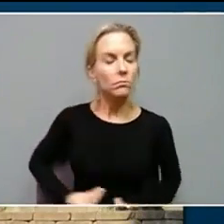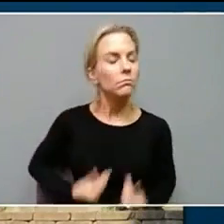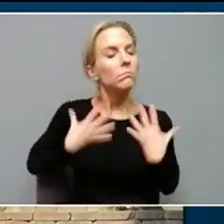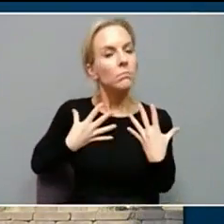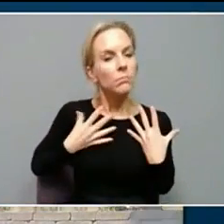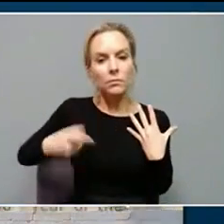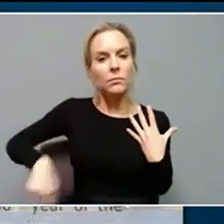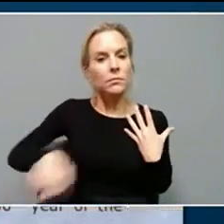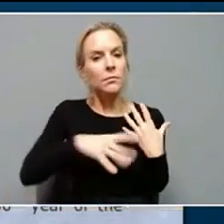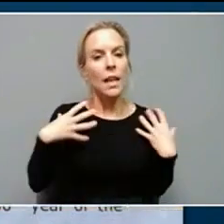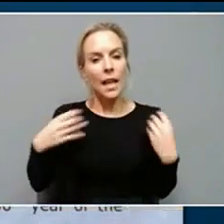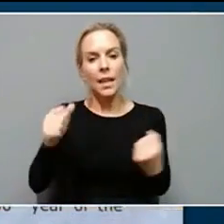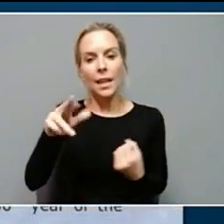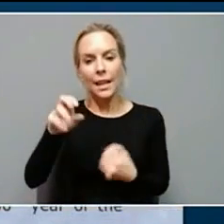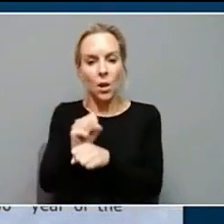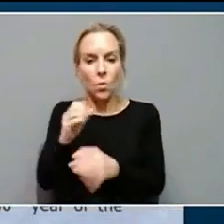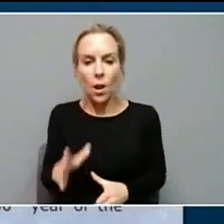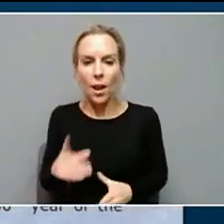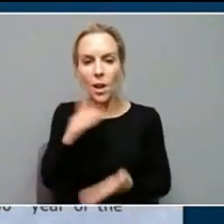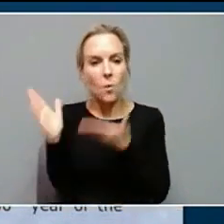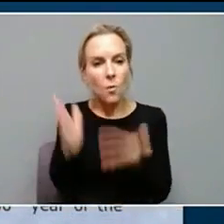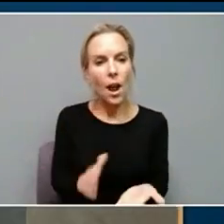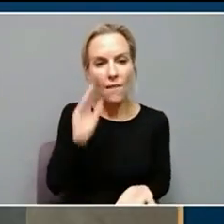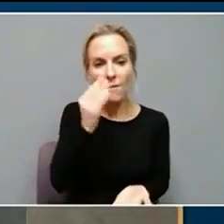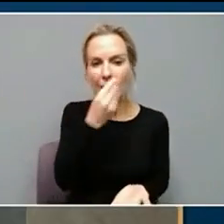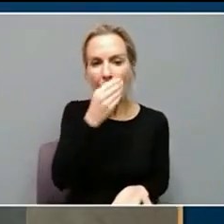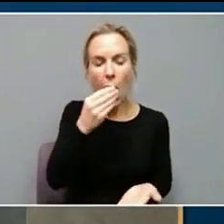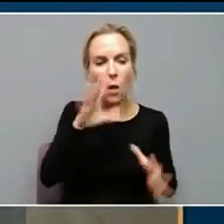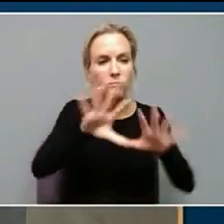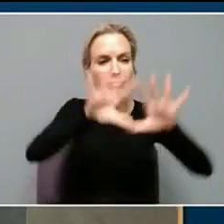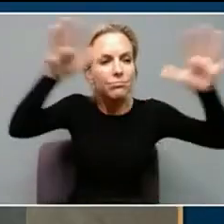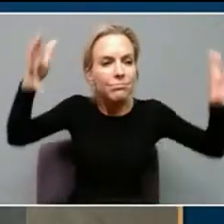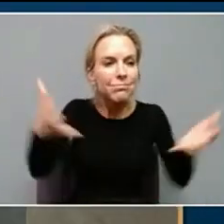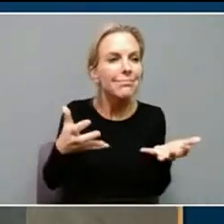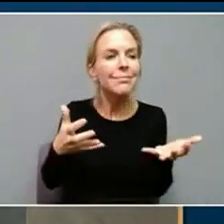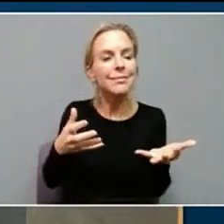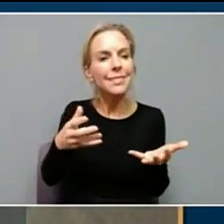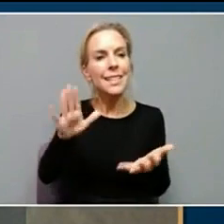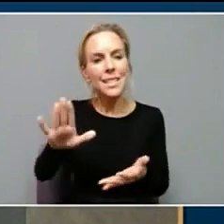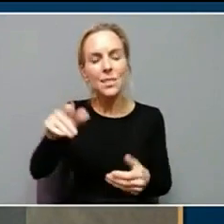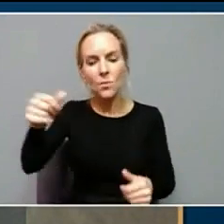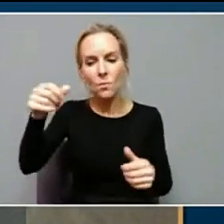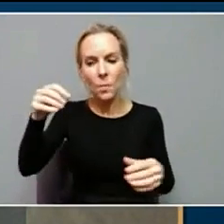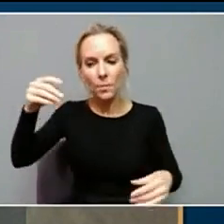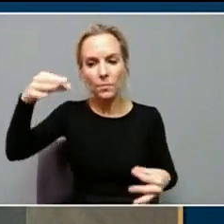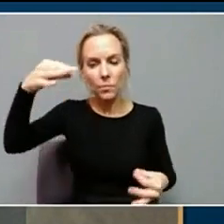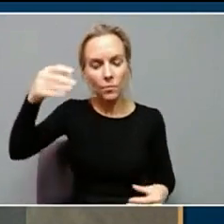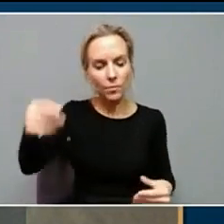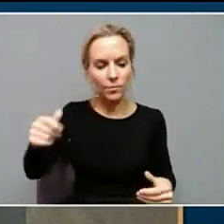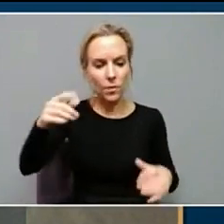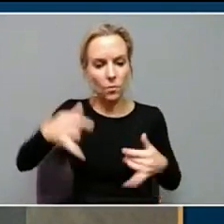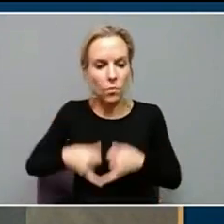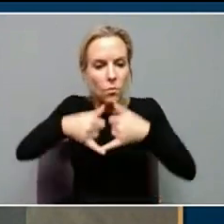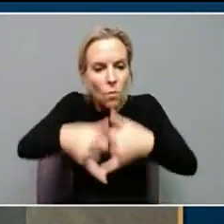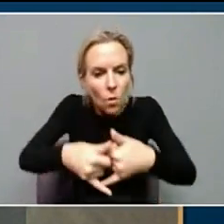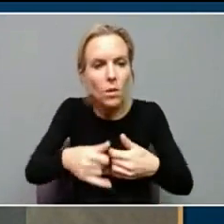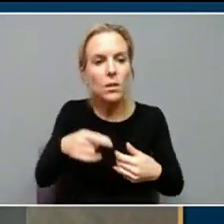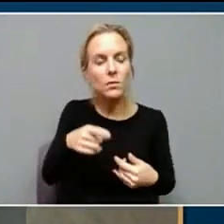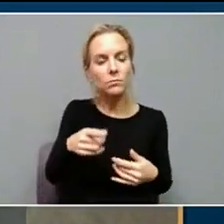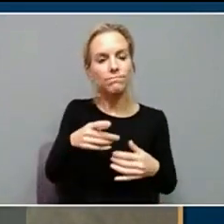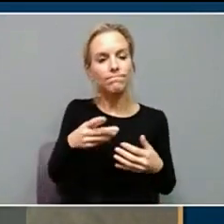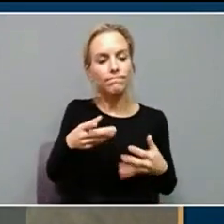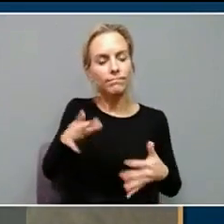workers, everything from a flower bouquet to the proclamation and the time spent visiting and talking to our frontline healthcare